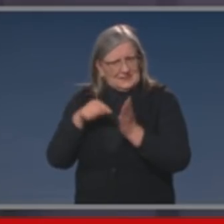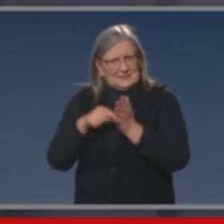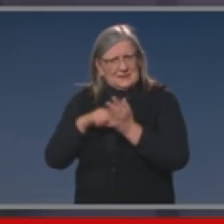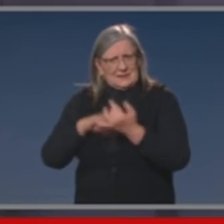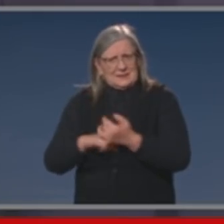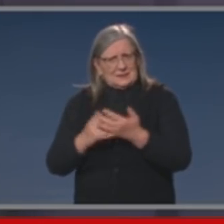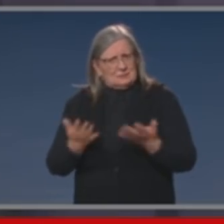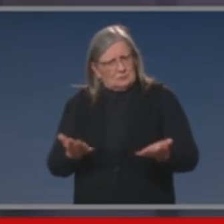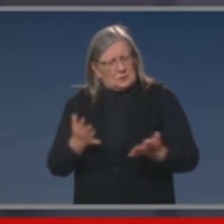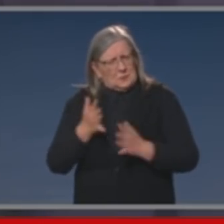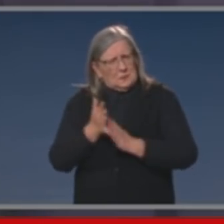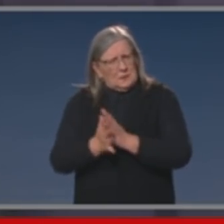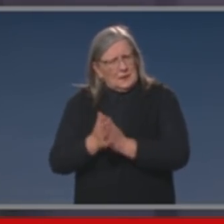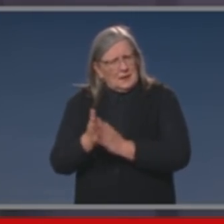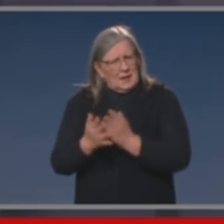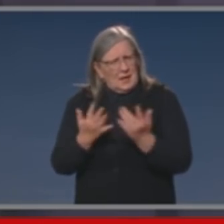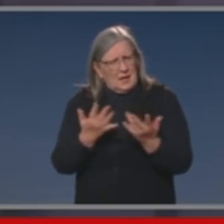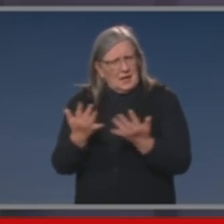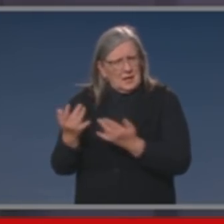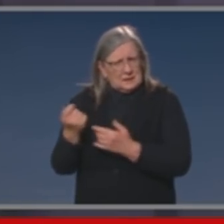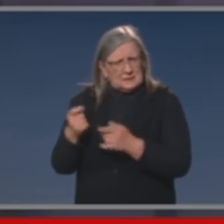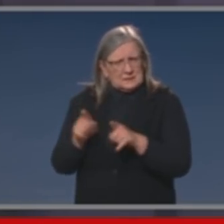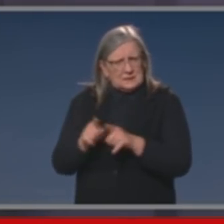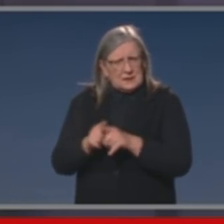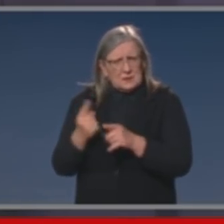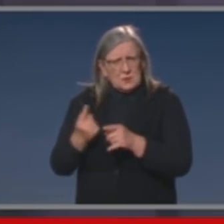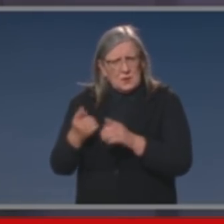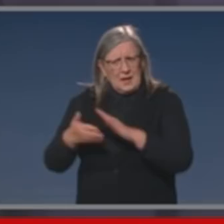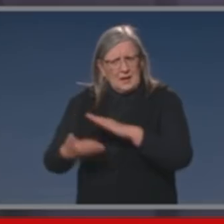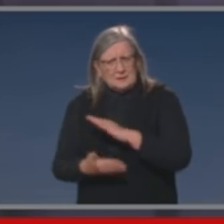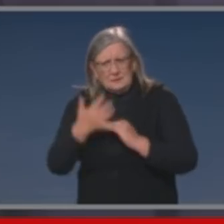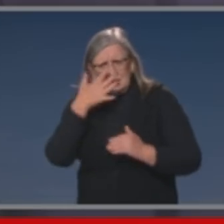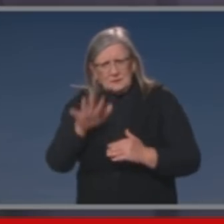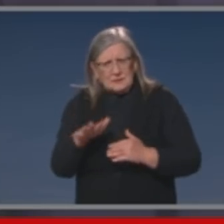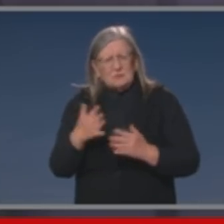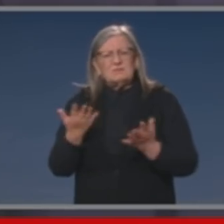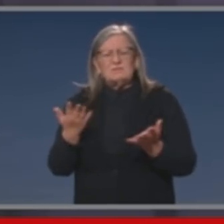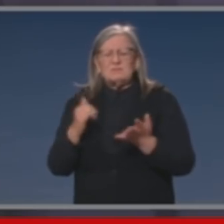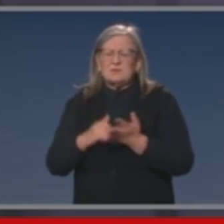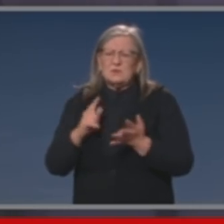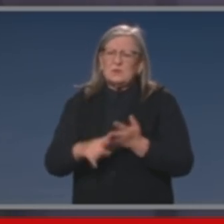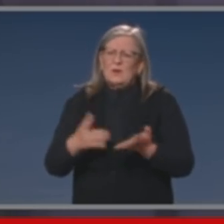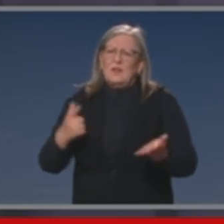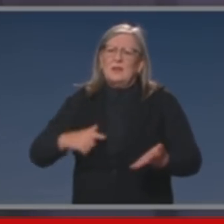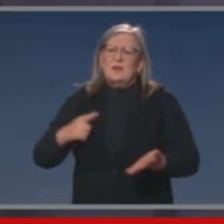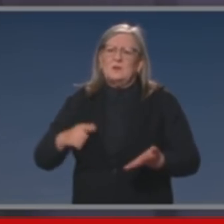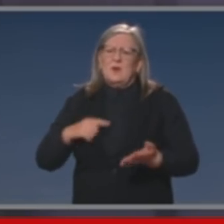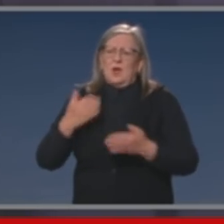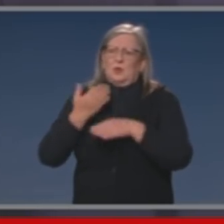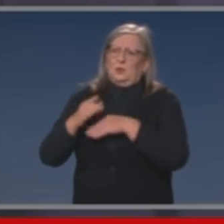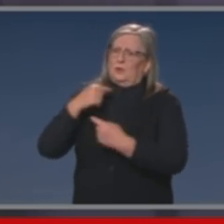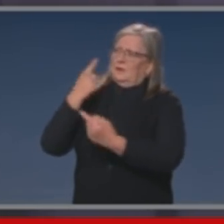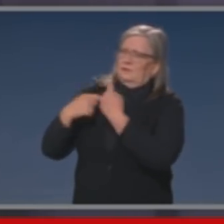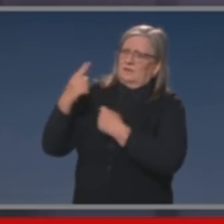very similar to the under 50s. And so it's really that's been the key new information that has gone